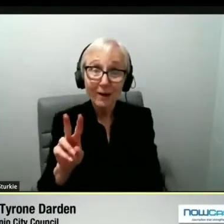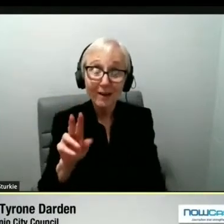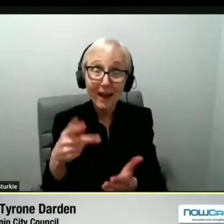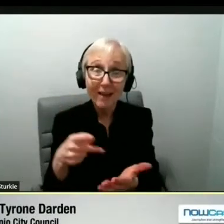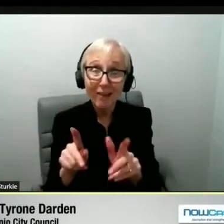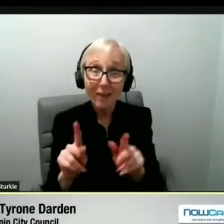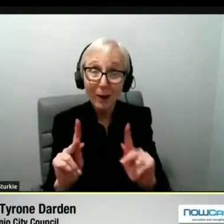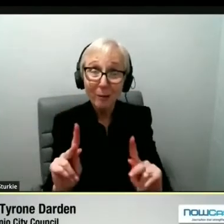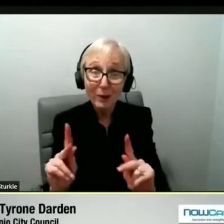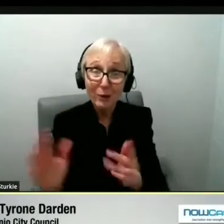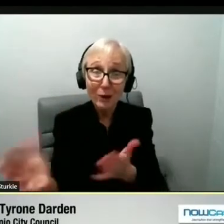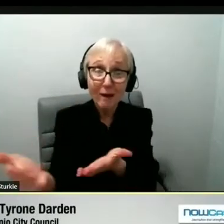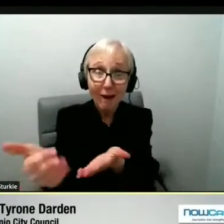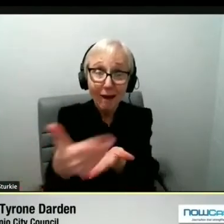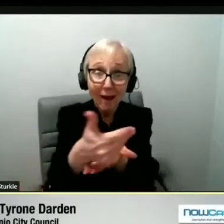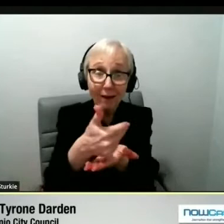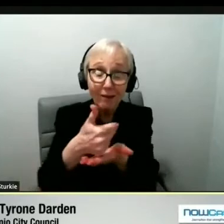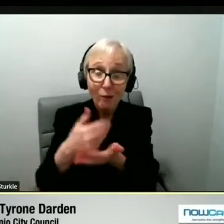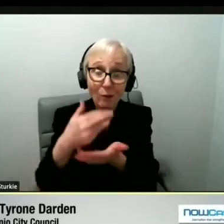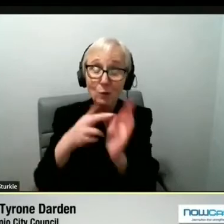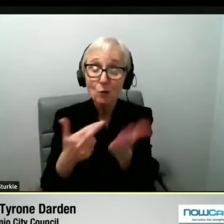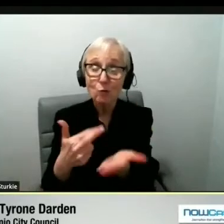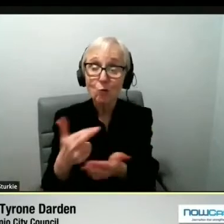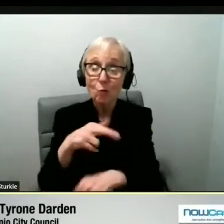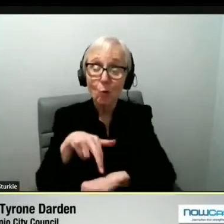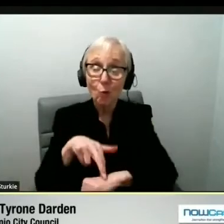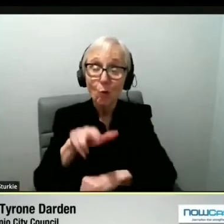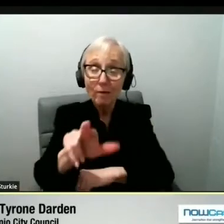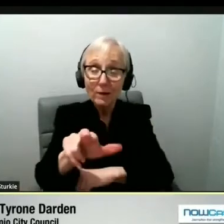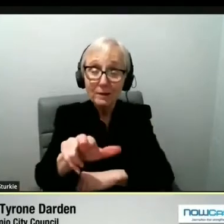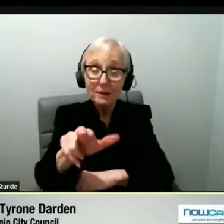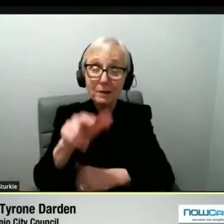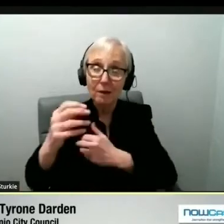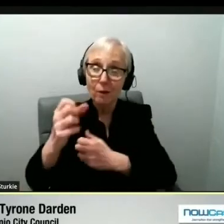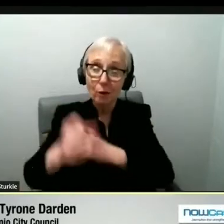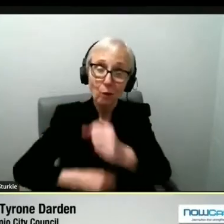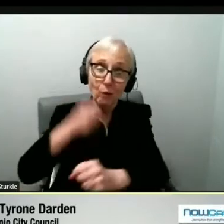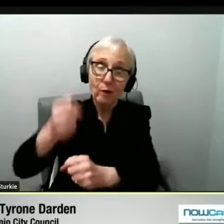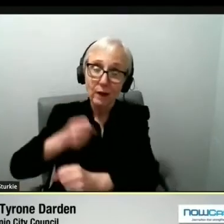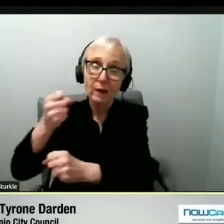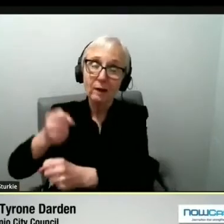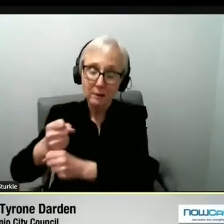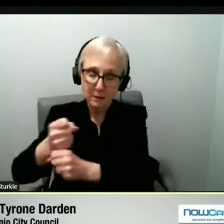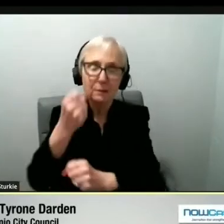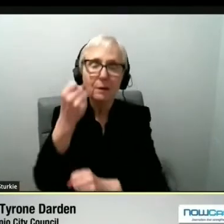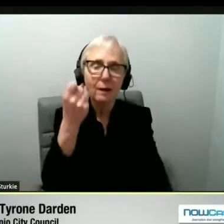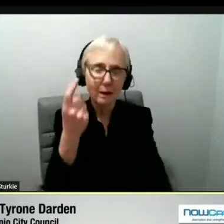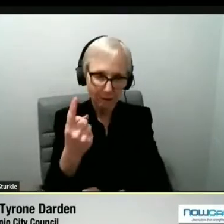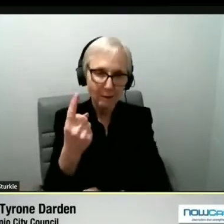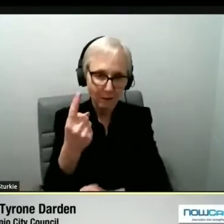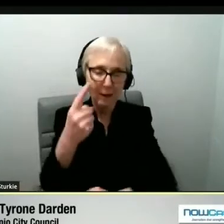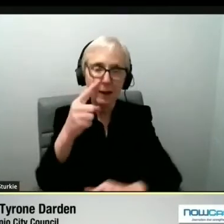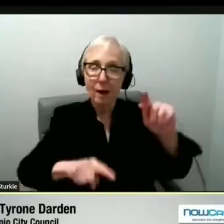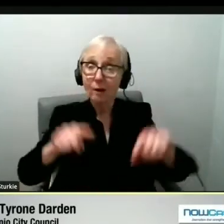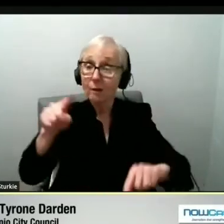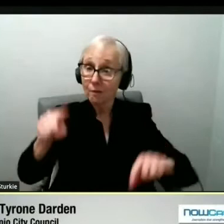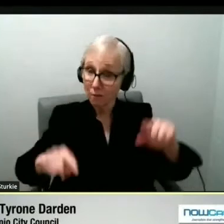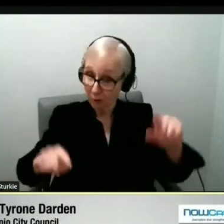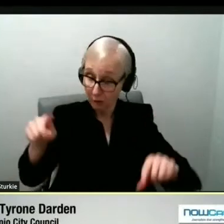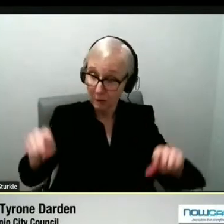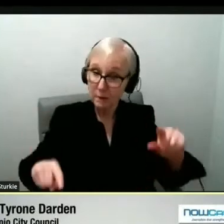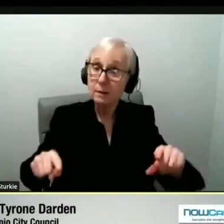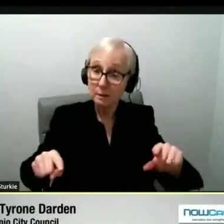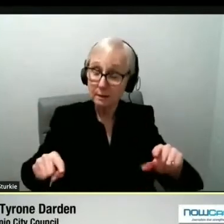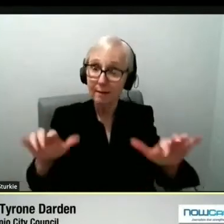opportunity to gather those references throughout our community over decades. And so I understand in our diversity,